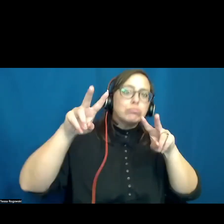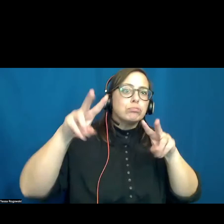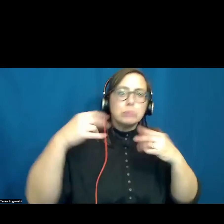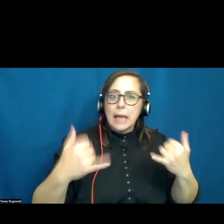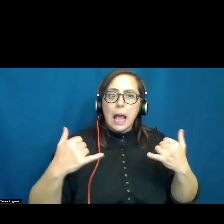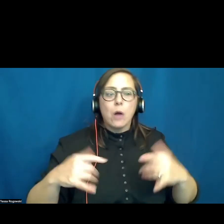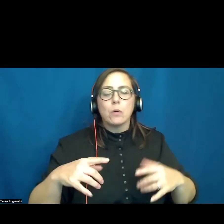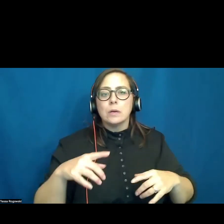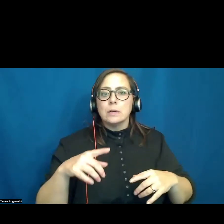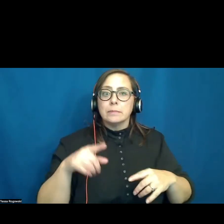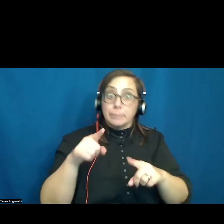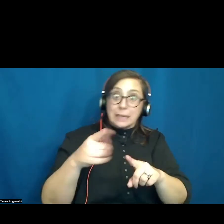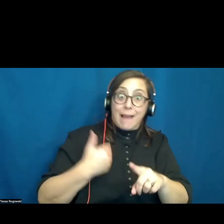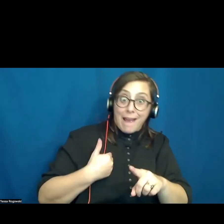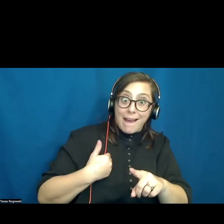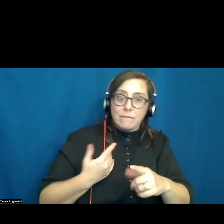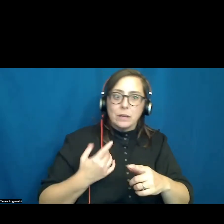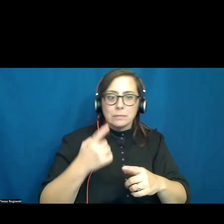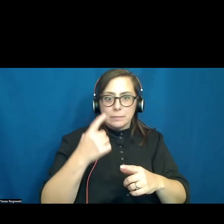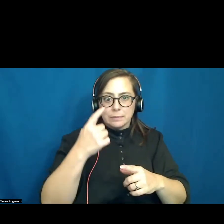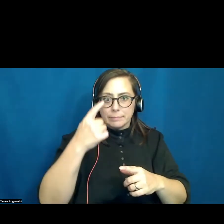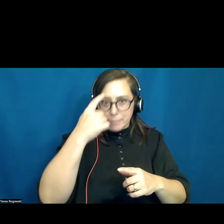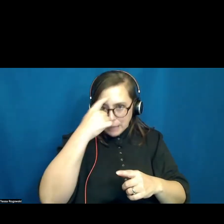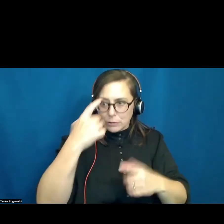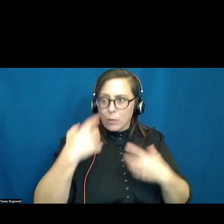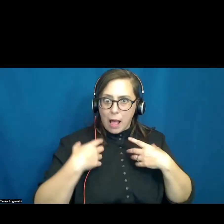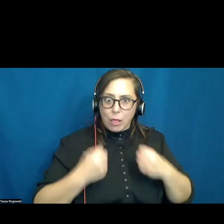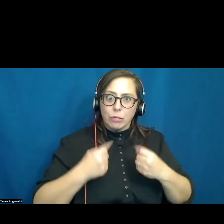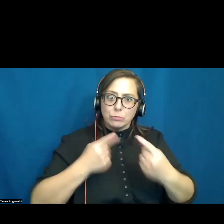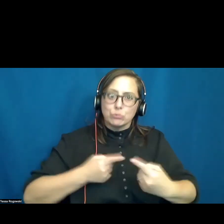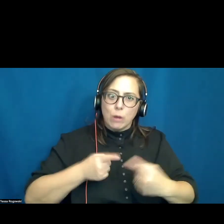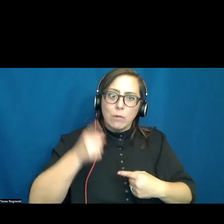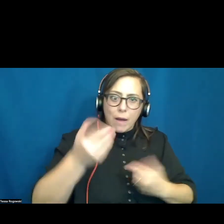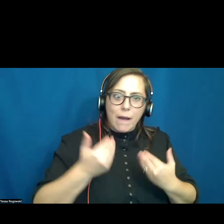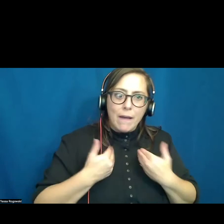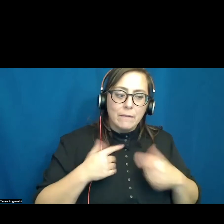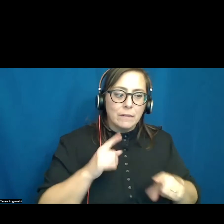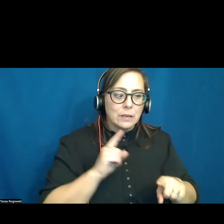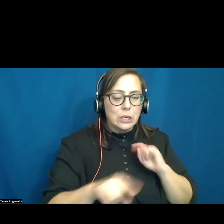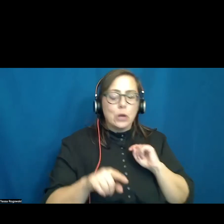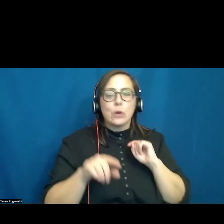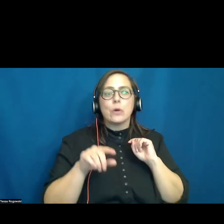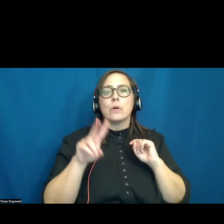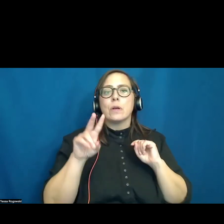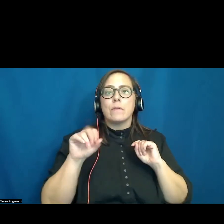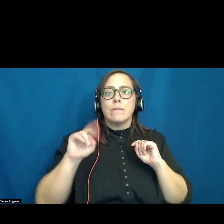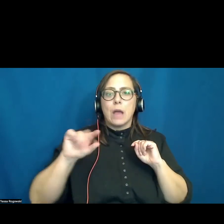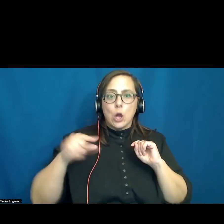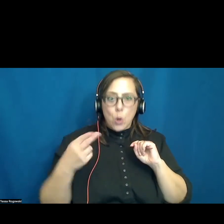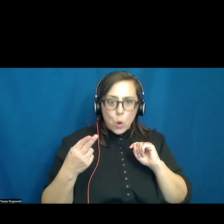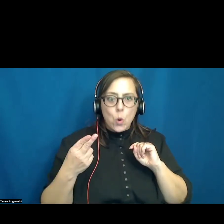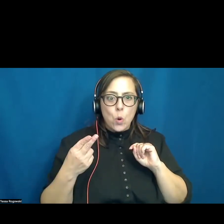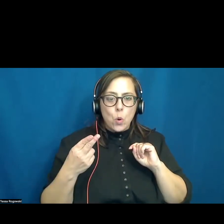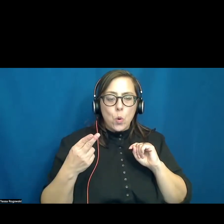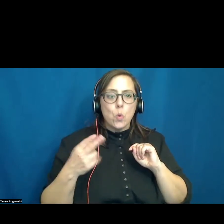I'm going to talk about poets, but but say Van Gogh and where his place in the